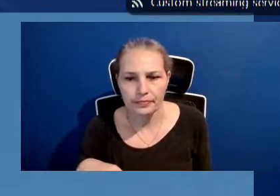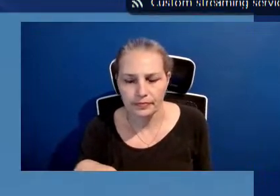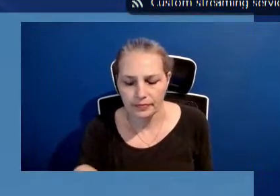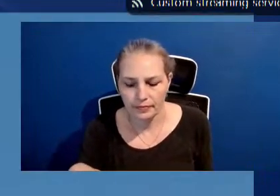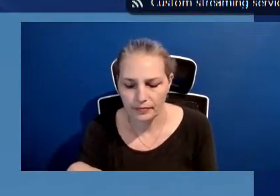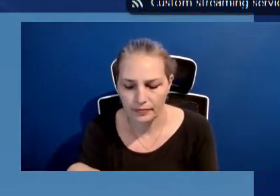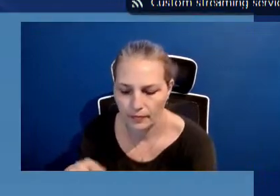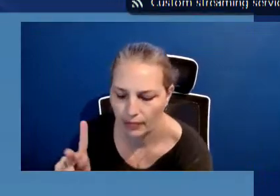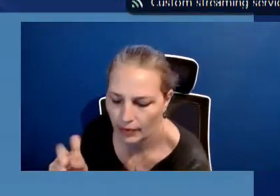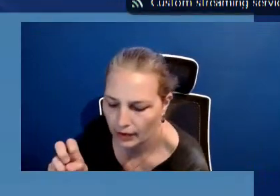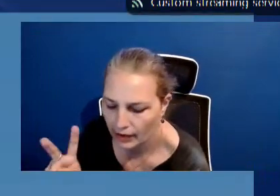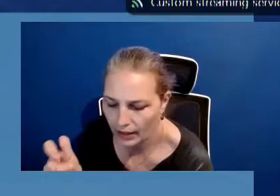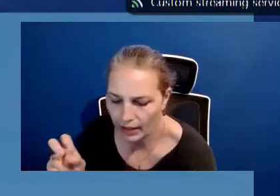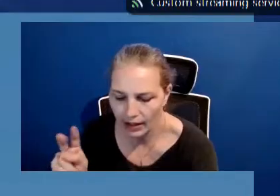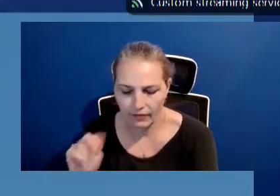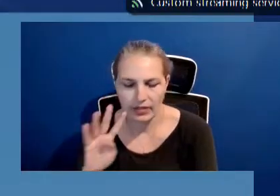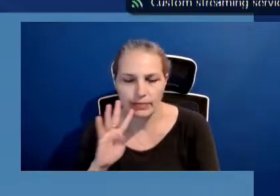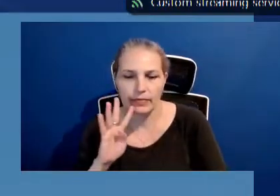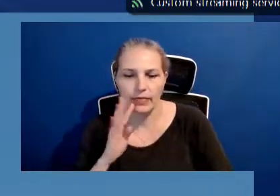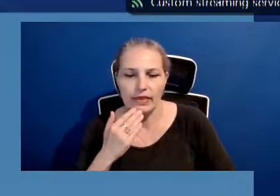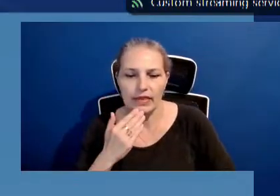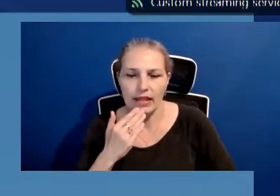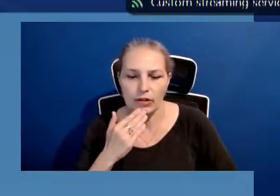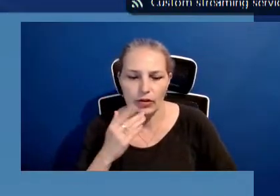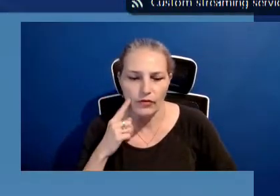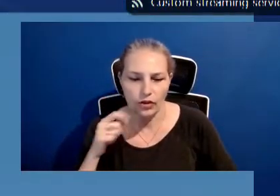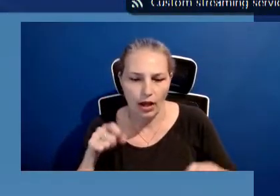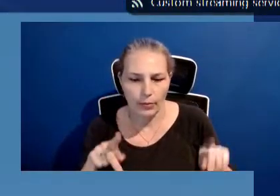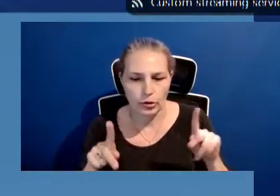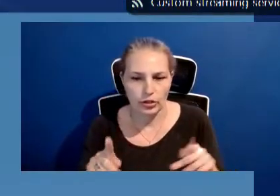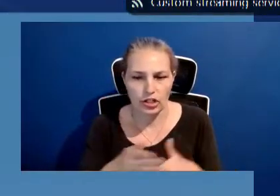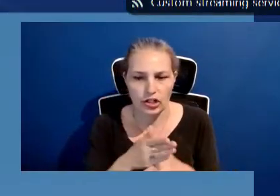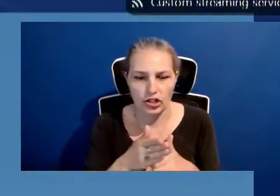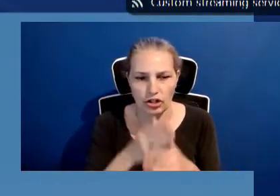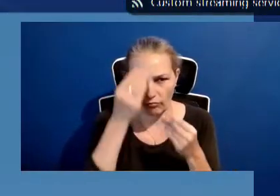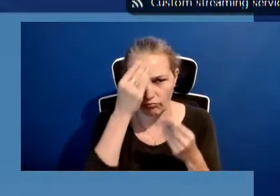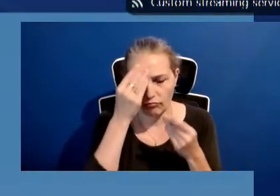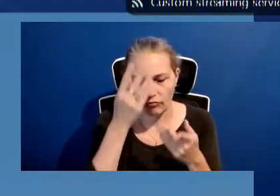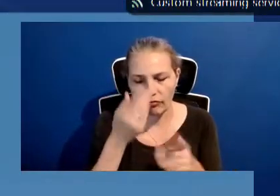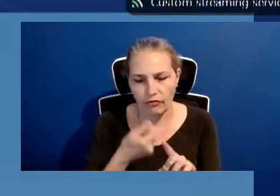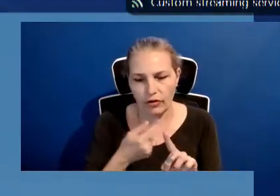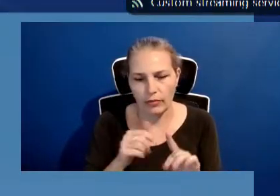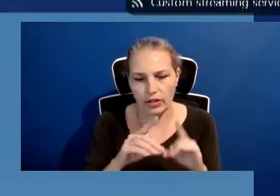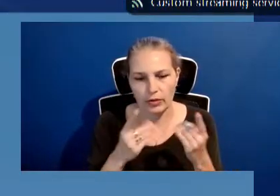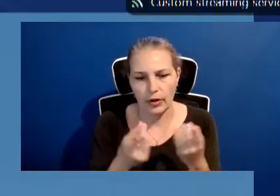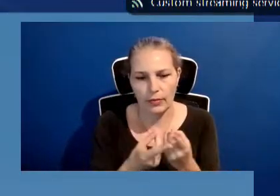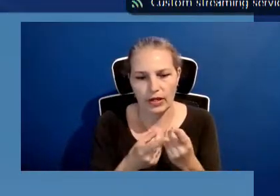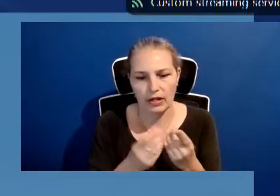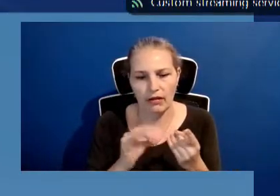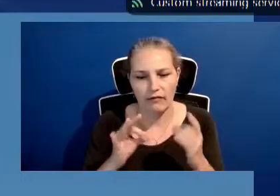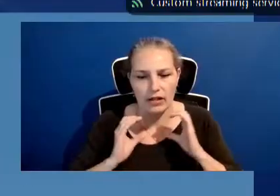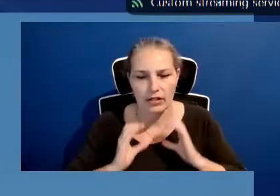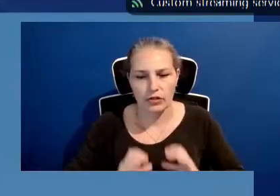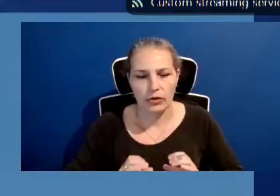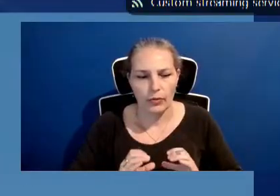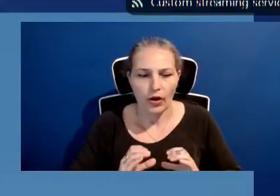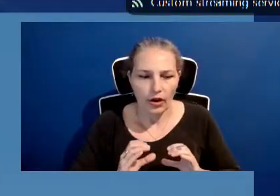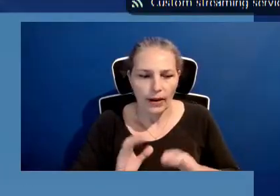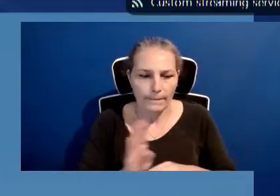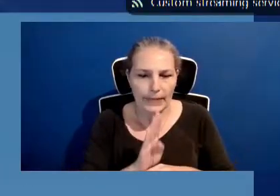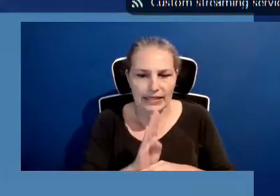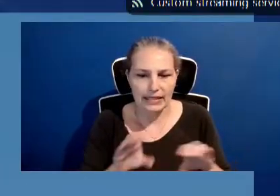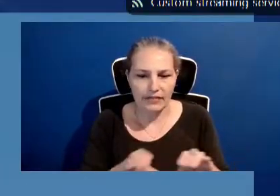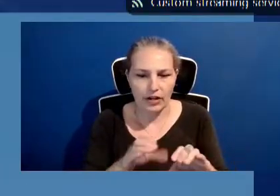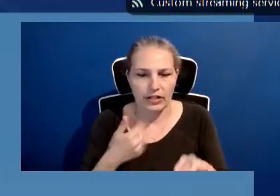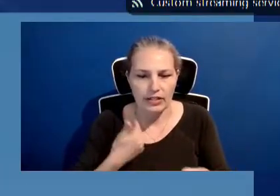Okay, thank you so much. And thank you, Supervisor Barger, for the opportunity to share an update from the Department of Consumer and Business Affairs. I'm Kevin